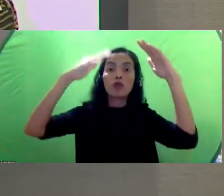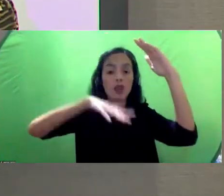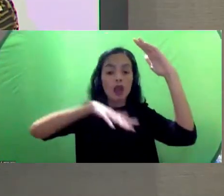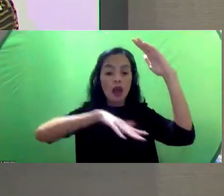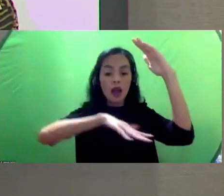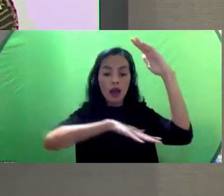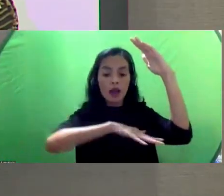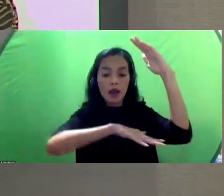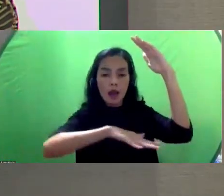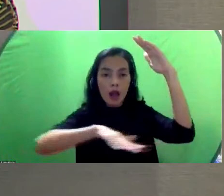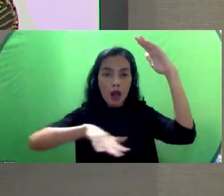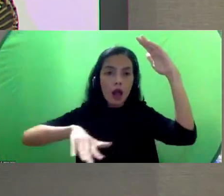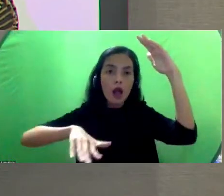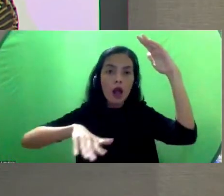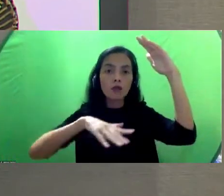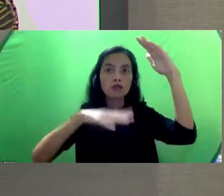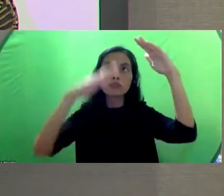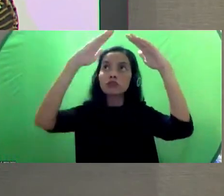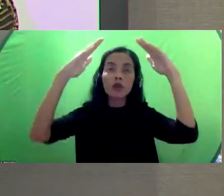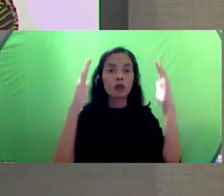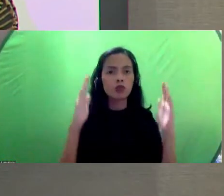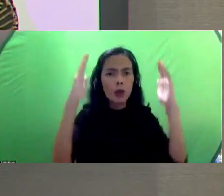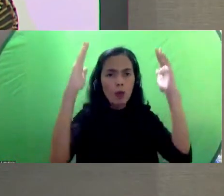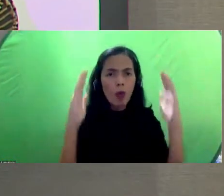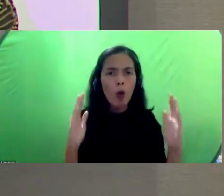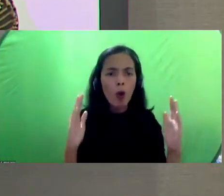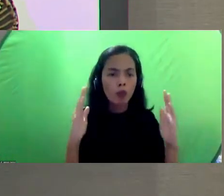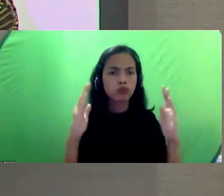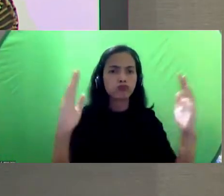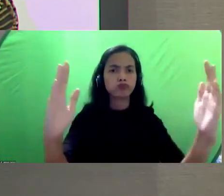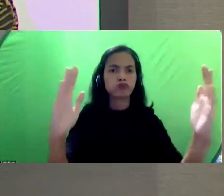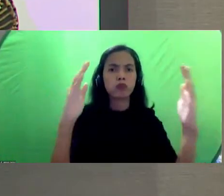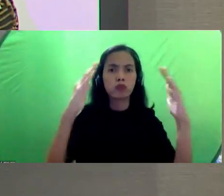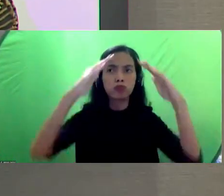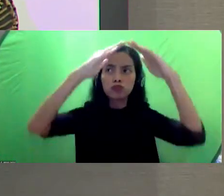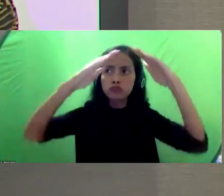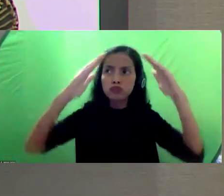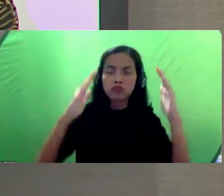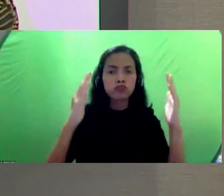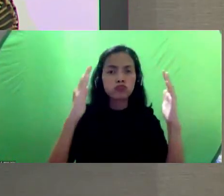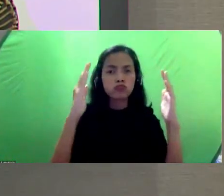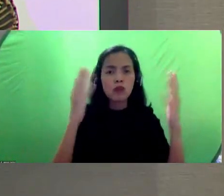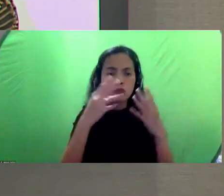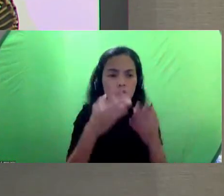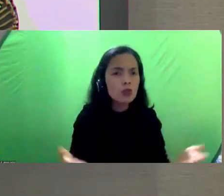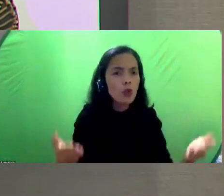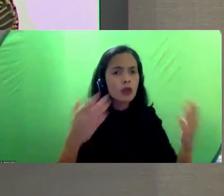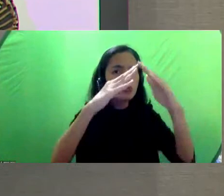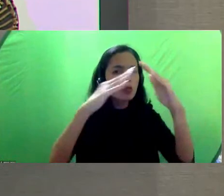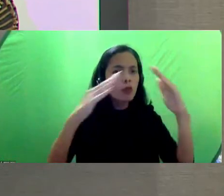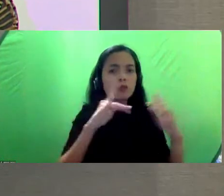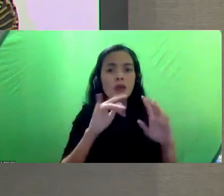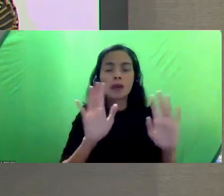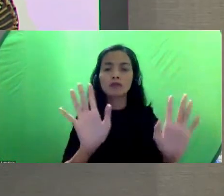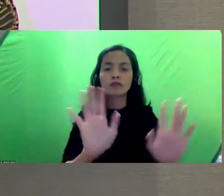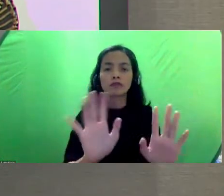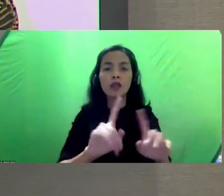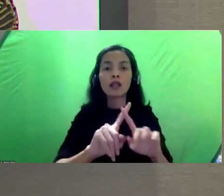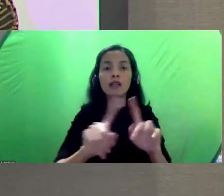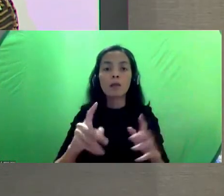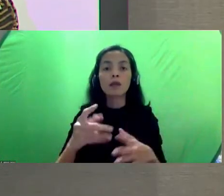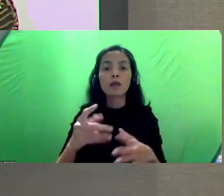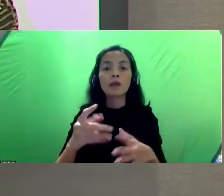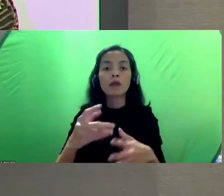the wall, but also we collect the information on for example,